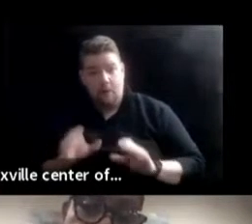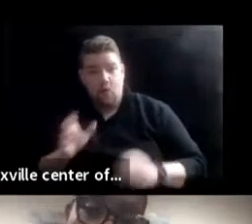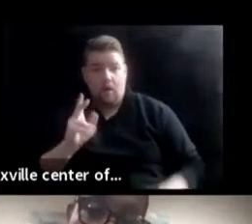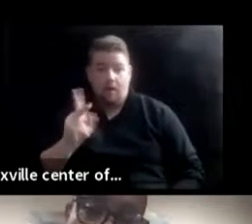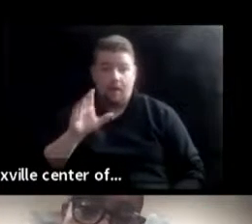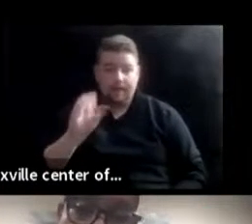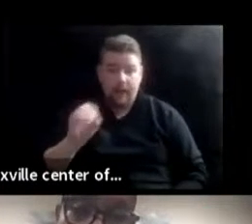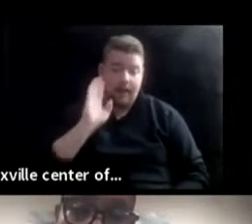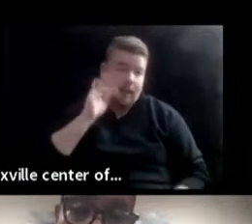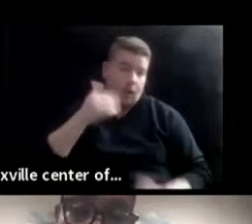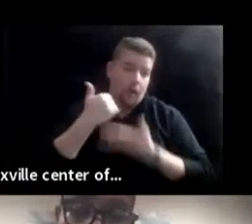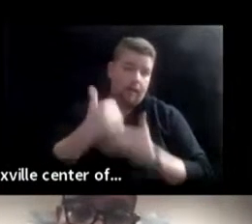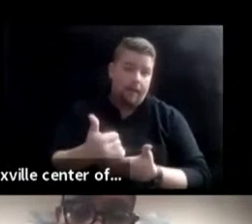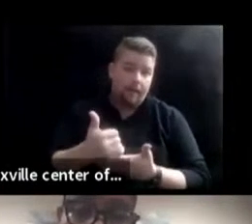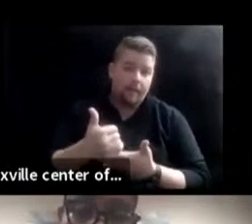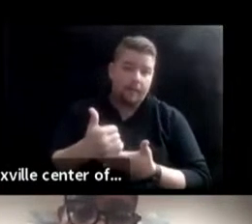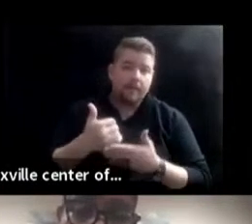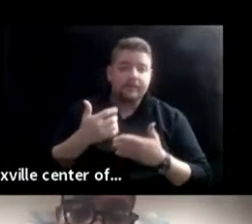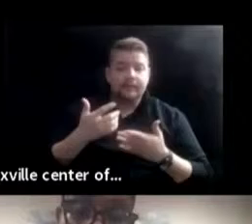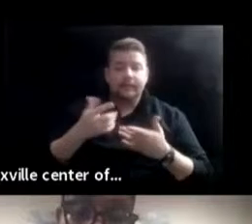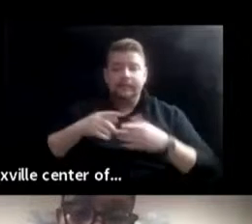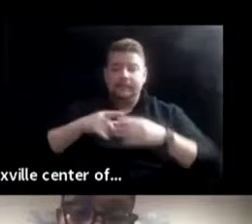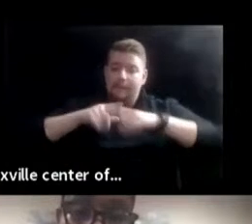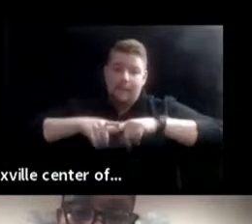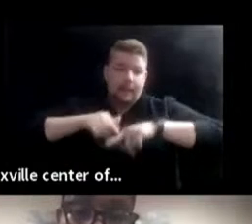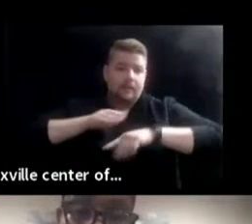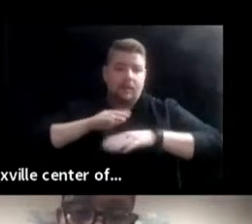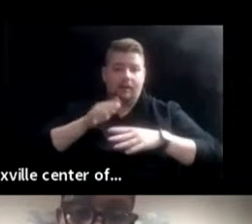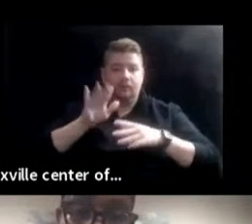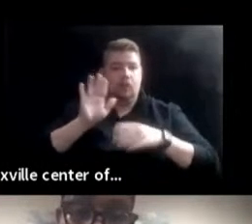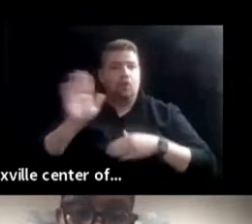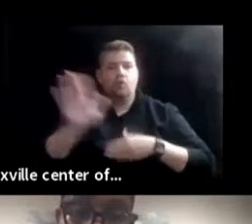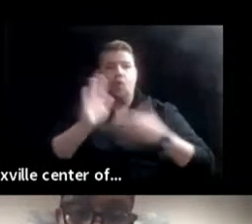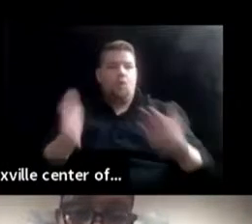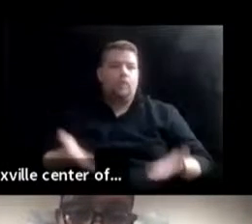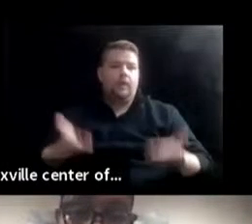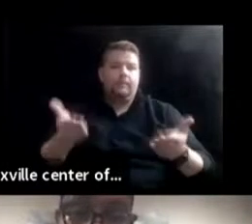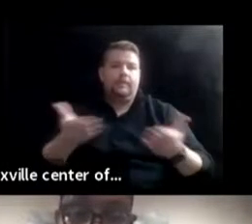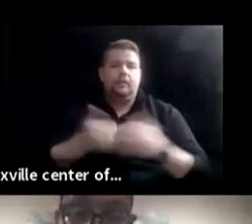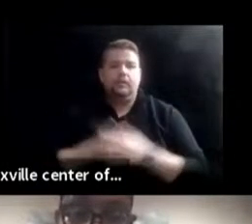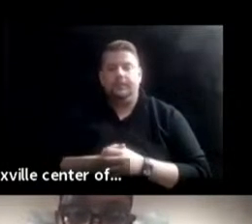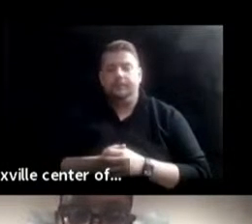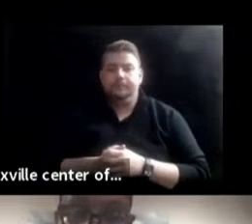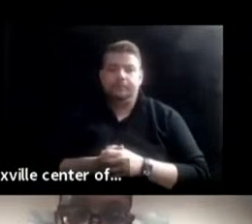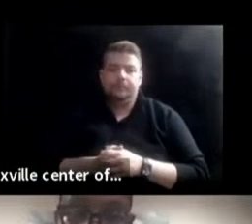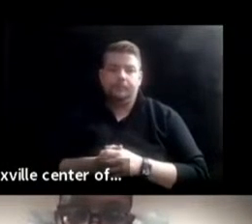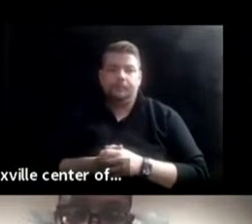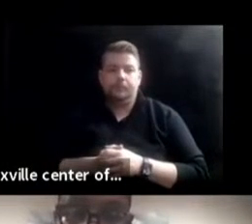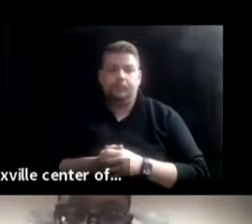might help based on the recommendations in the report.